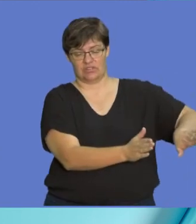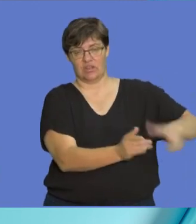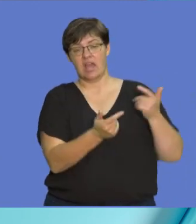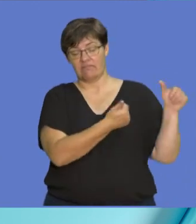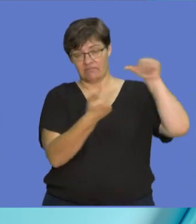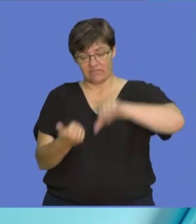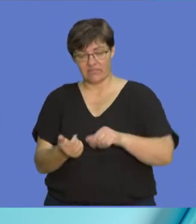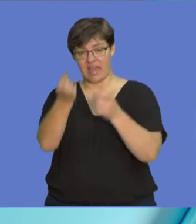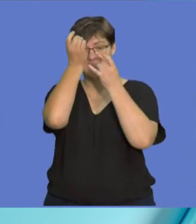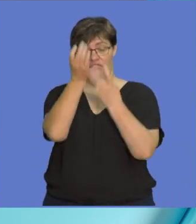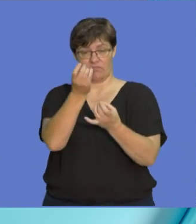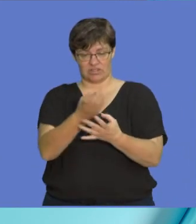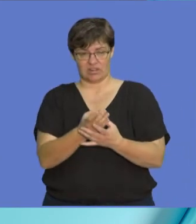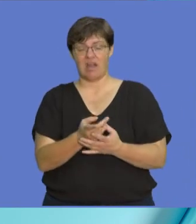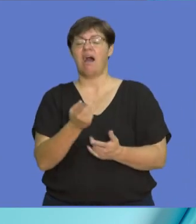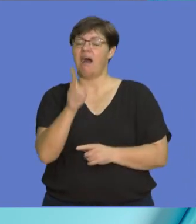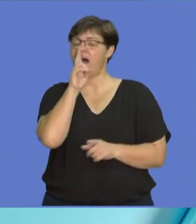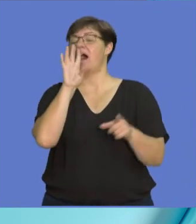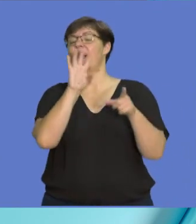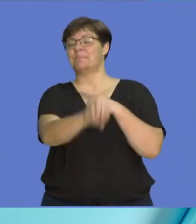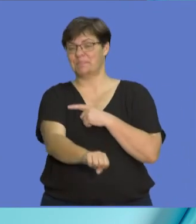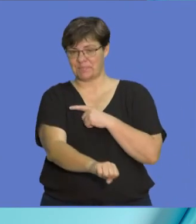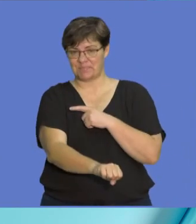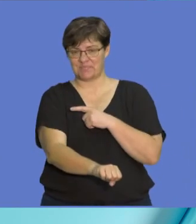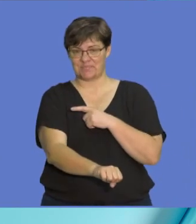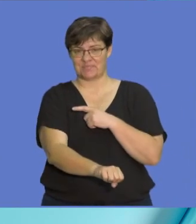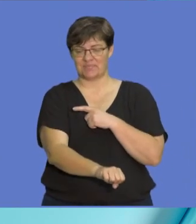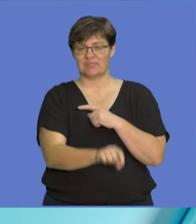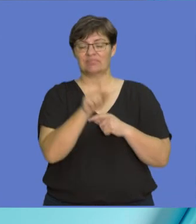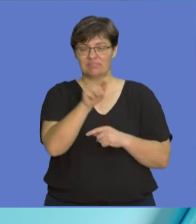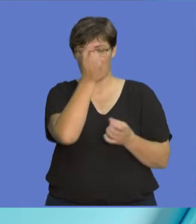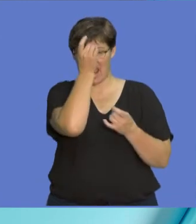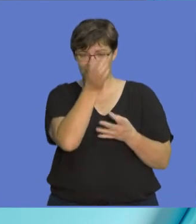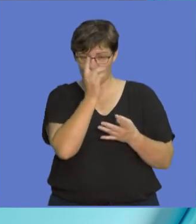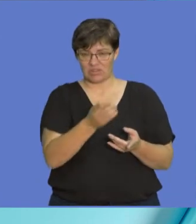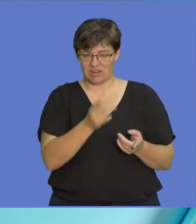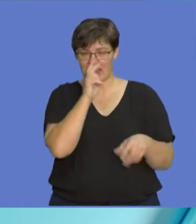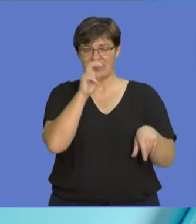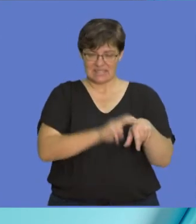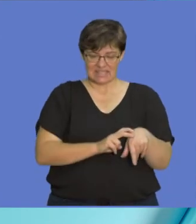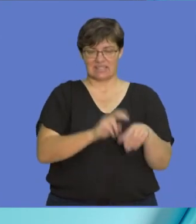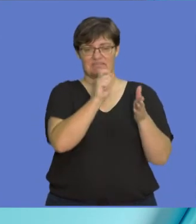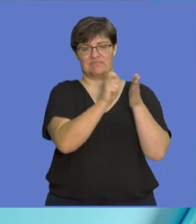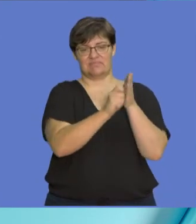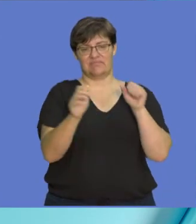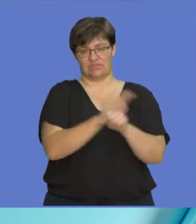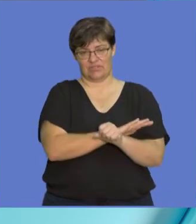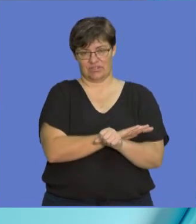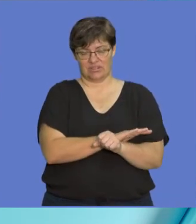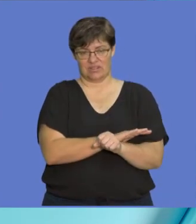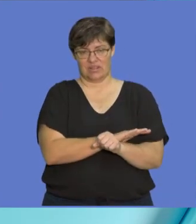when you come into the information, you'll be able to see exactly how that information needs then to be completed when we